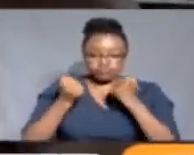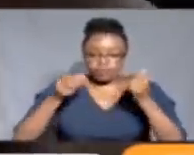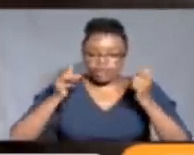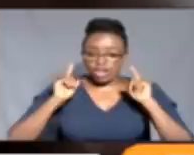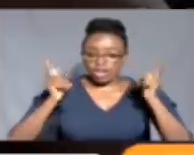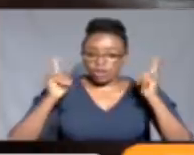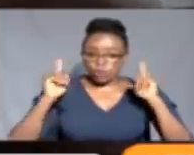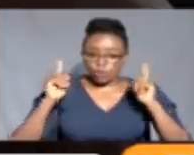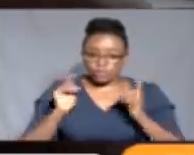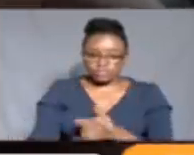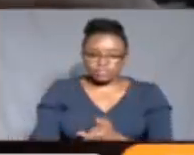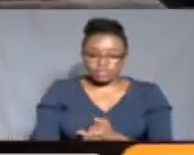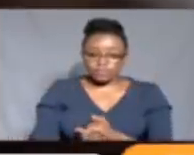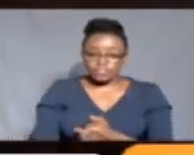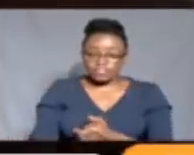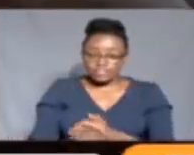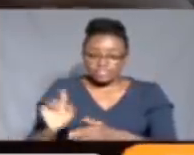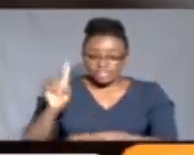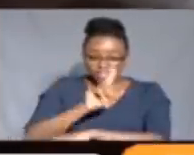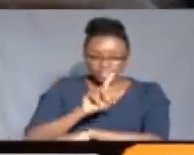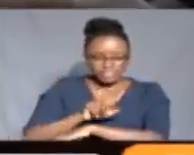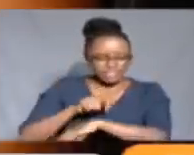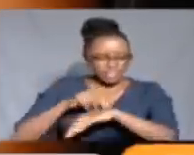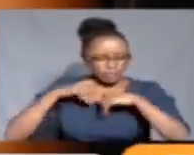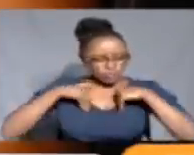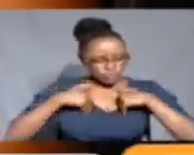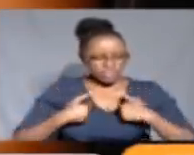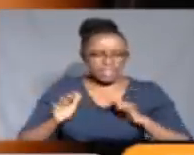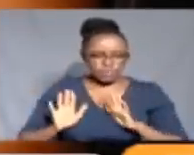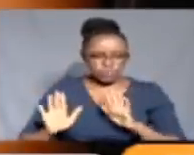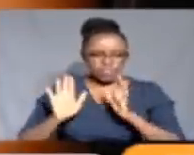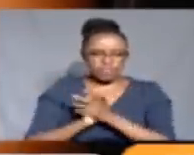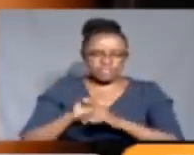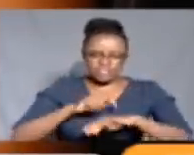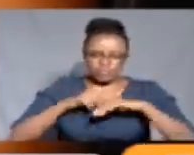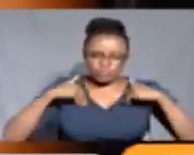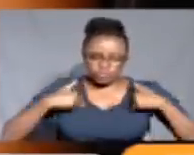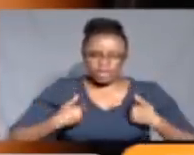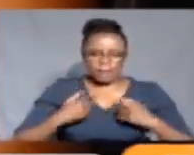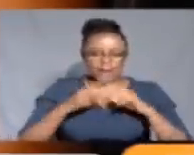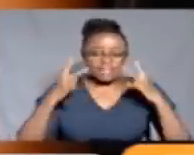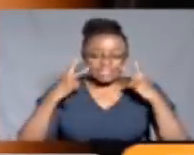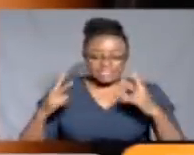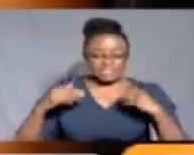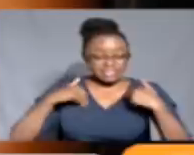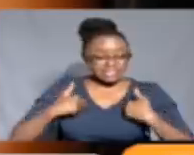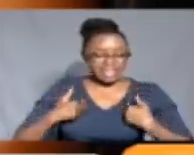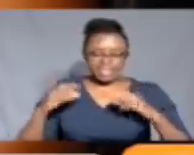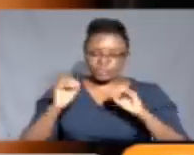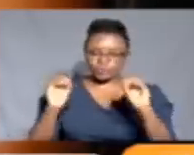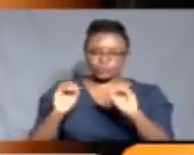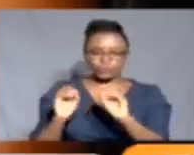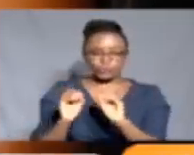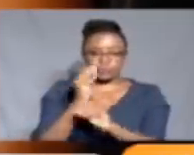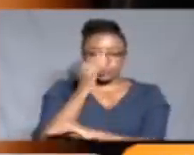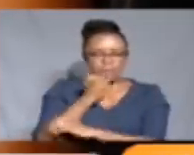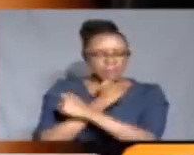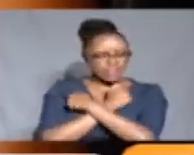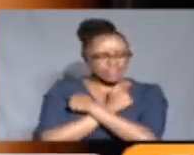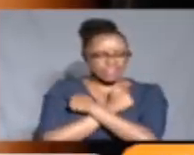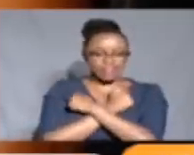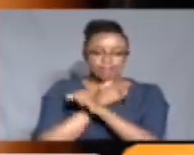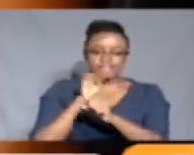trailer trucks. Sasa ile siku mtu unachoka ndio unaacha. Ukichoka nayo lakini sioni kama inachokesha. Junapenda